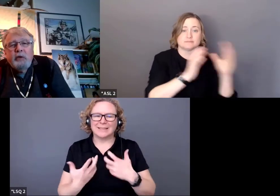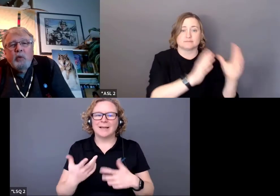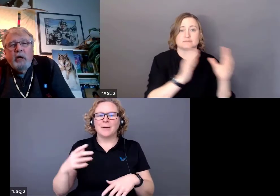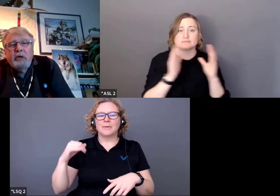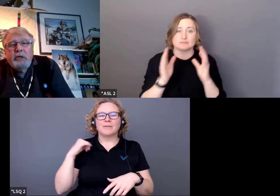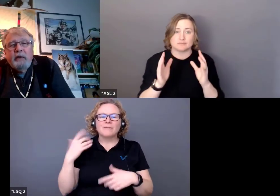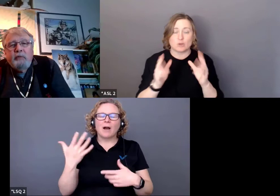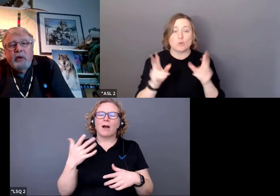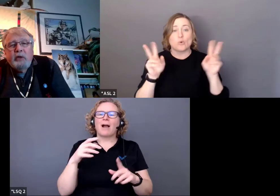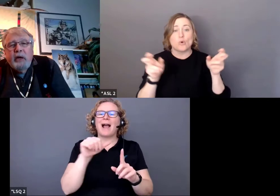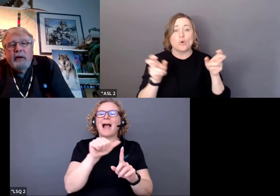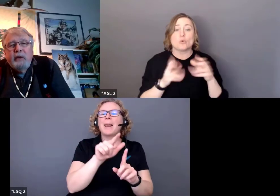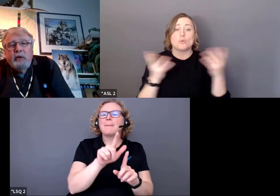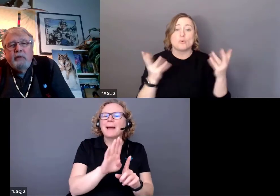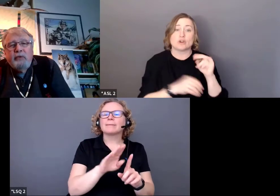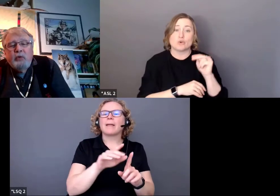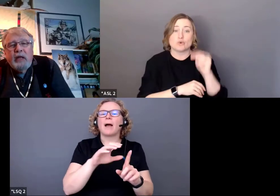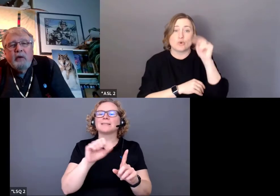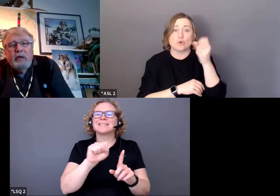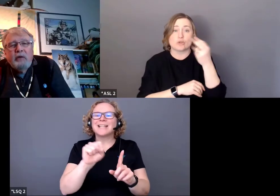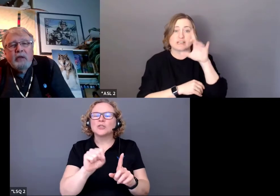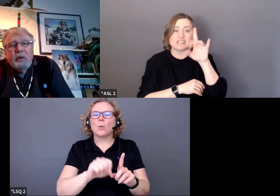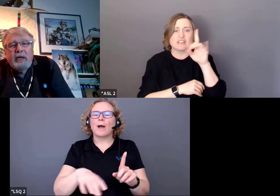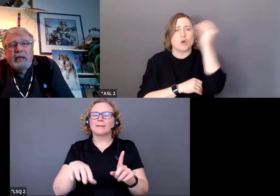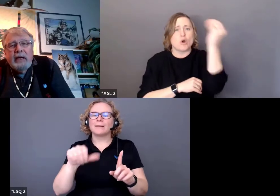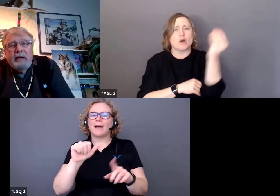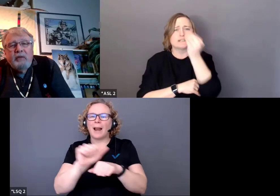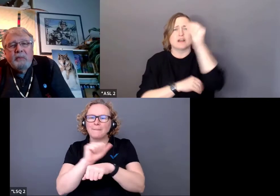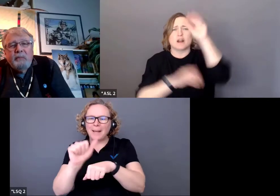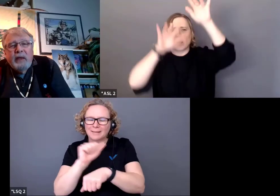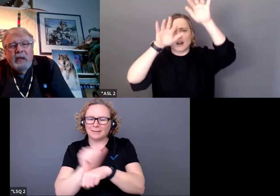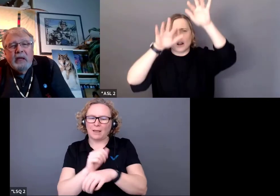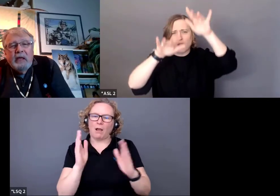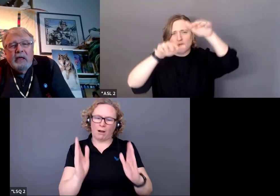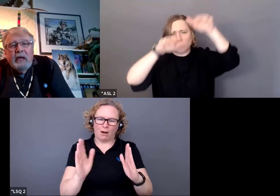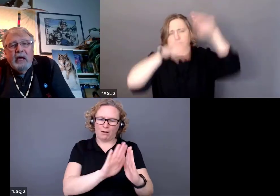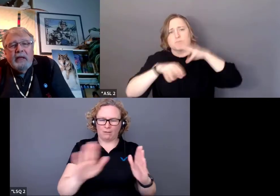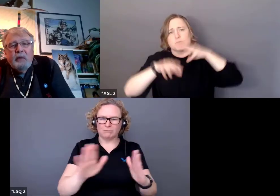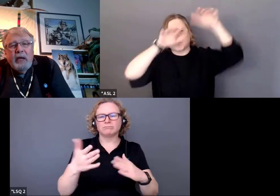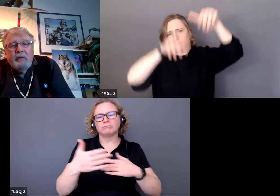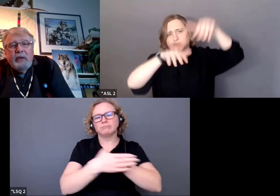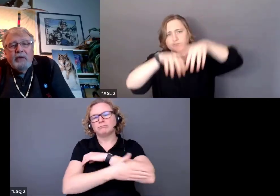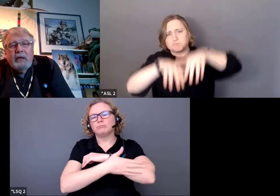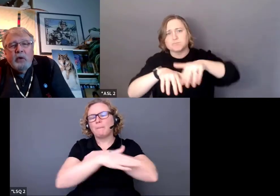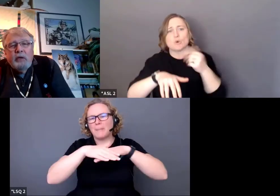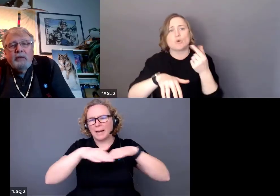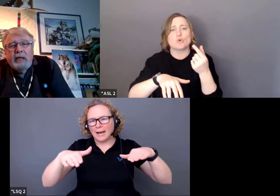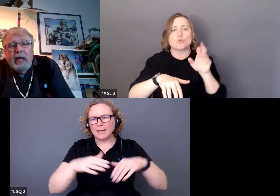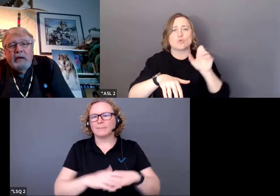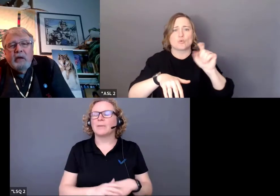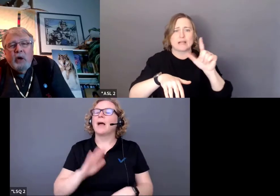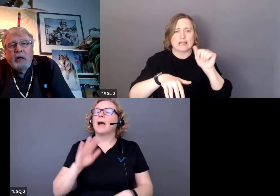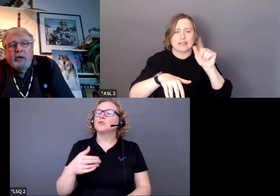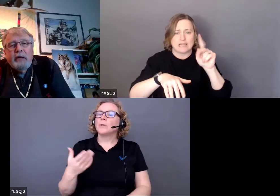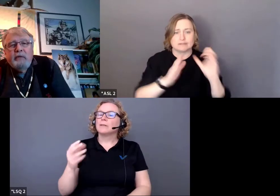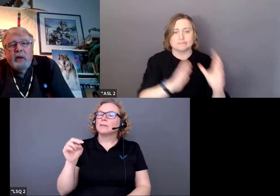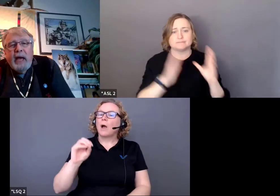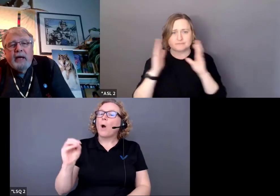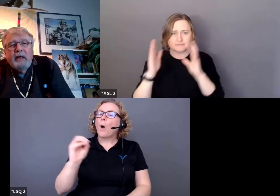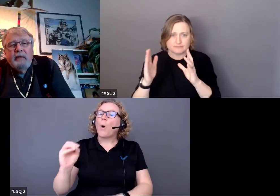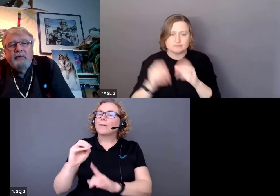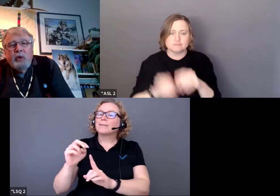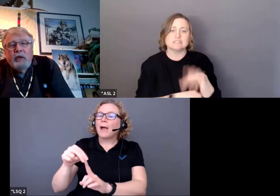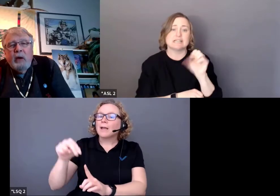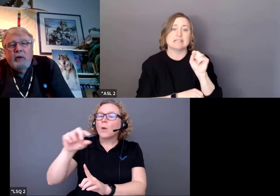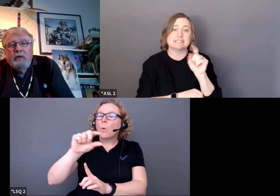Northern Shield watershed of the Ontario that flows down into the Great Lakes. And then we have the St. Lawrence Atlantic watershed of